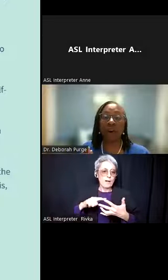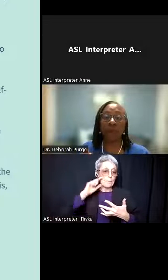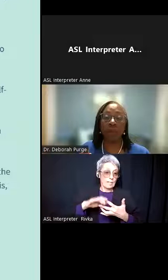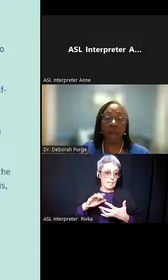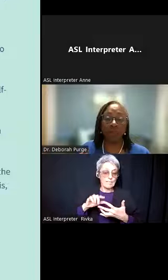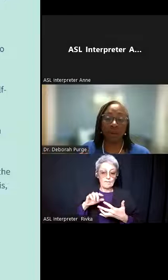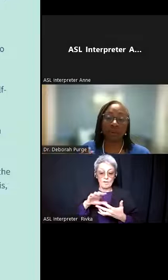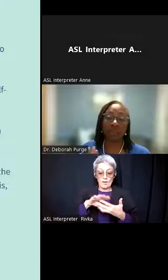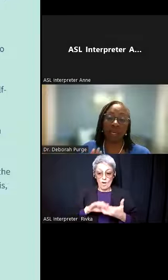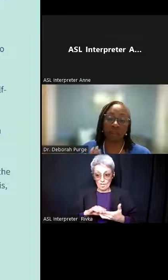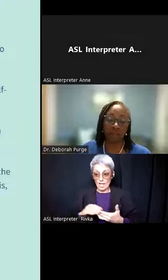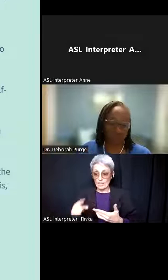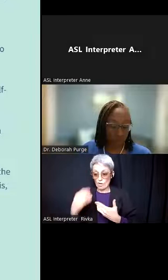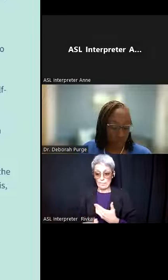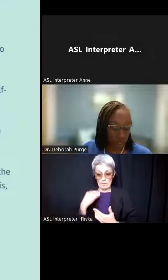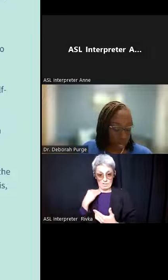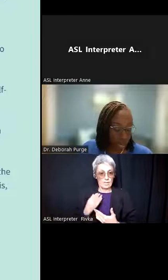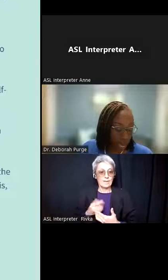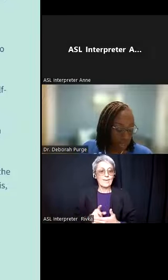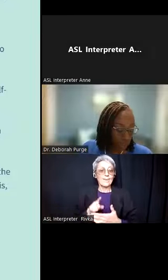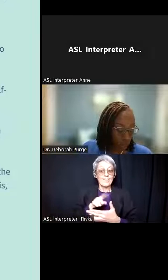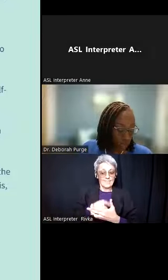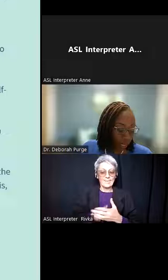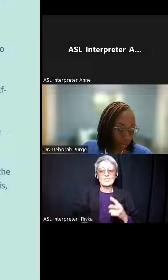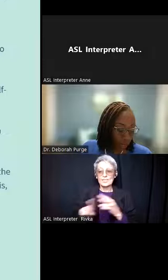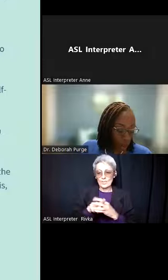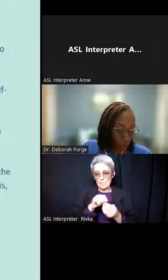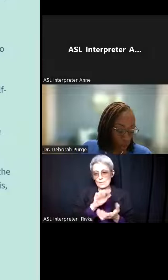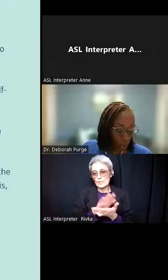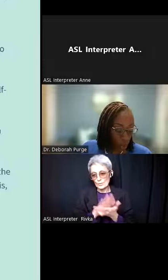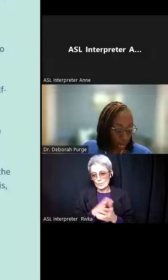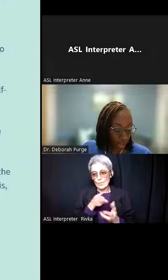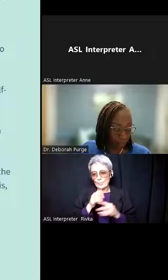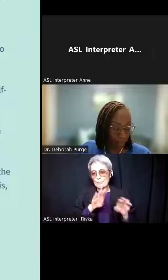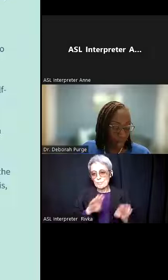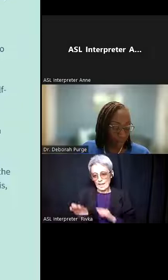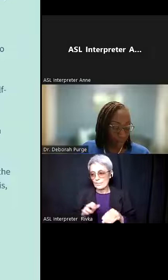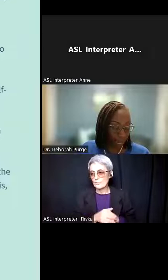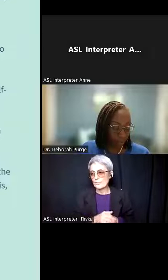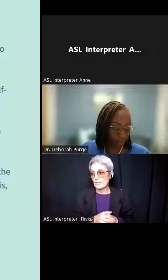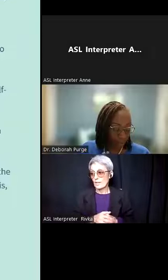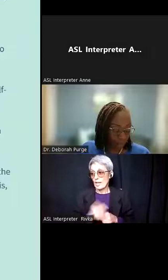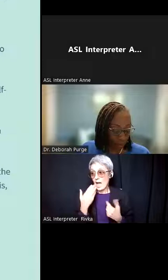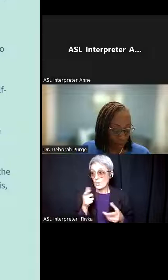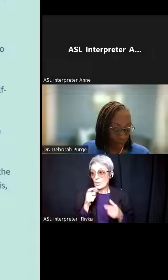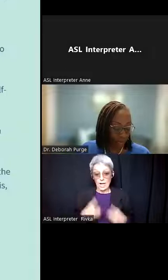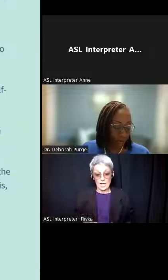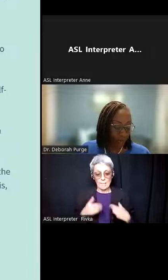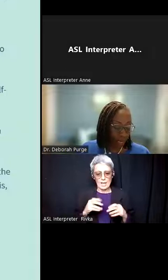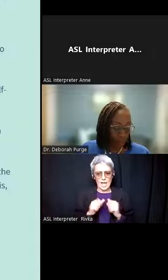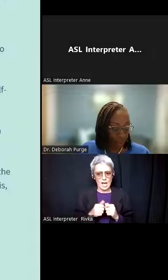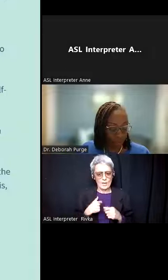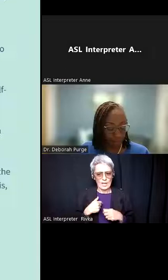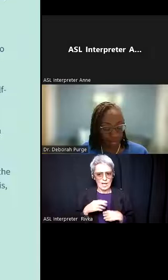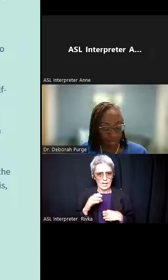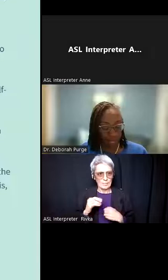expressed in our behaviors in the schools. And so if I don't know who I am, how can I be of value? If I